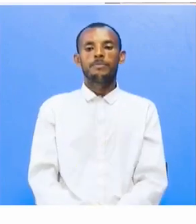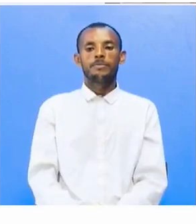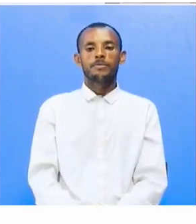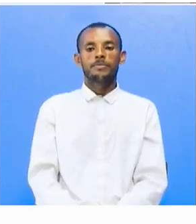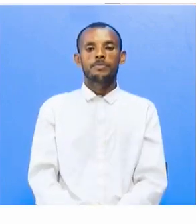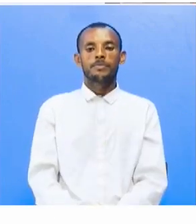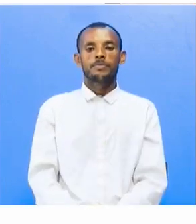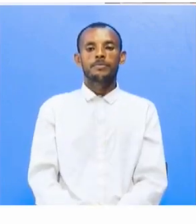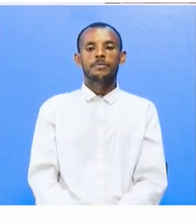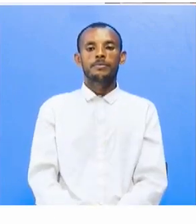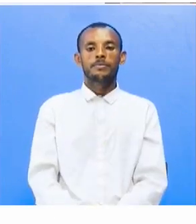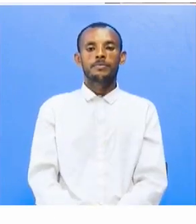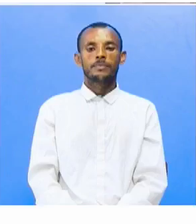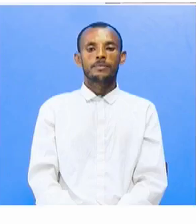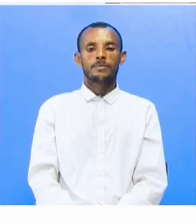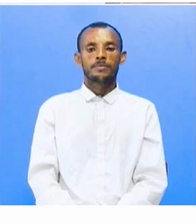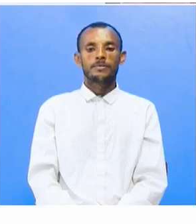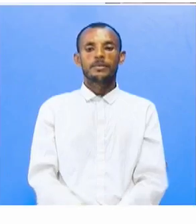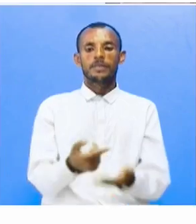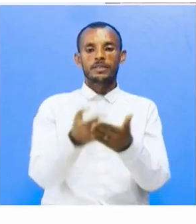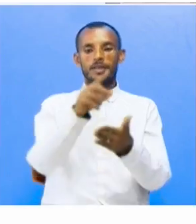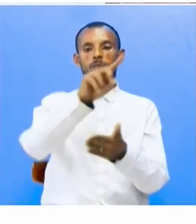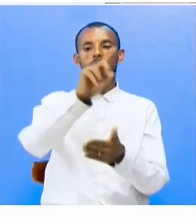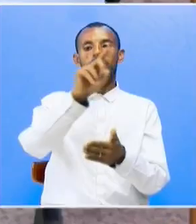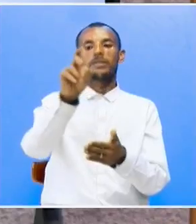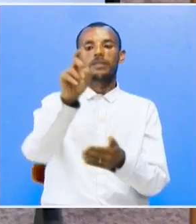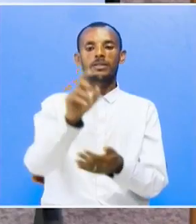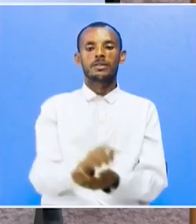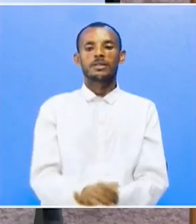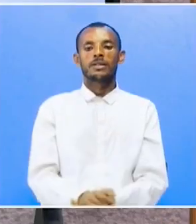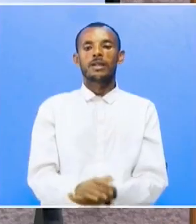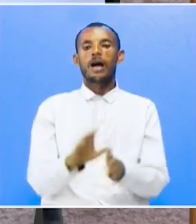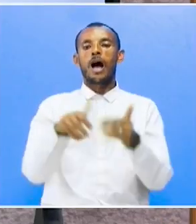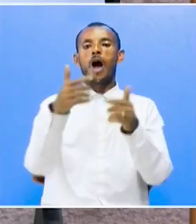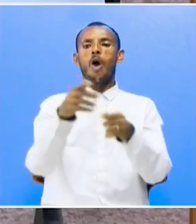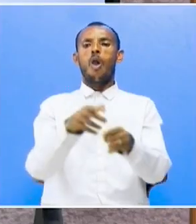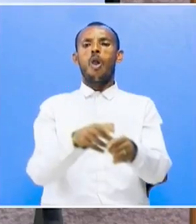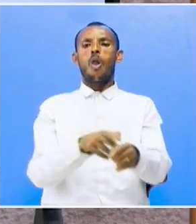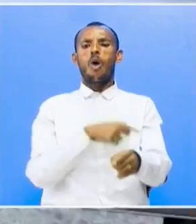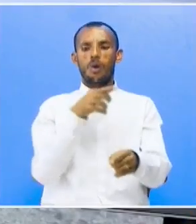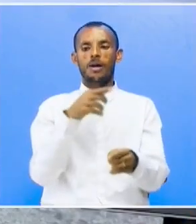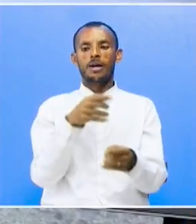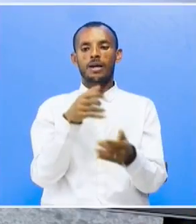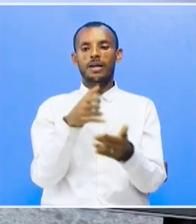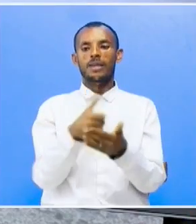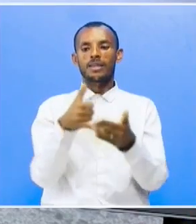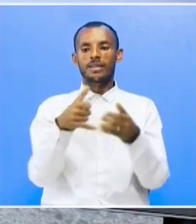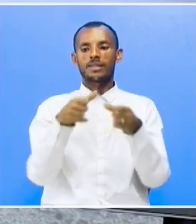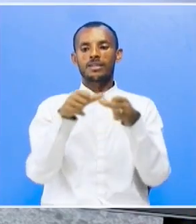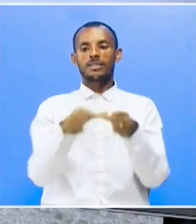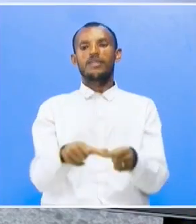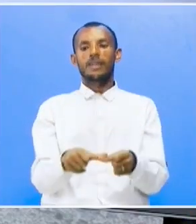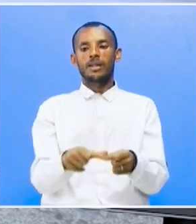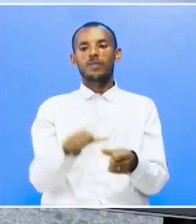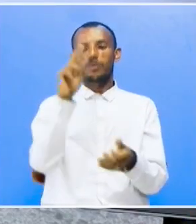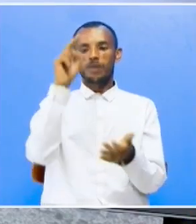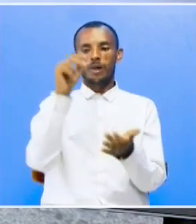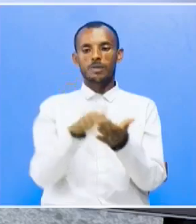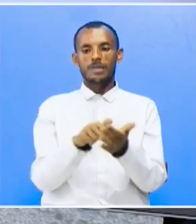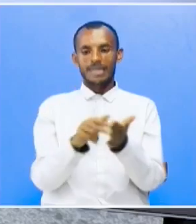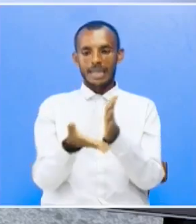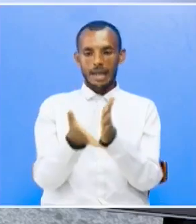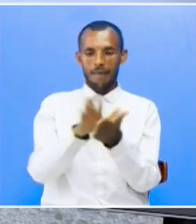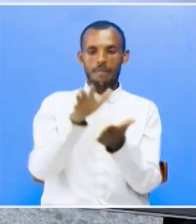is a question. So how long will it take for this 2,000 birr to double